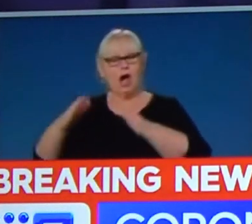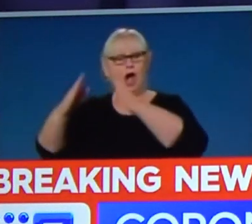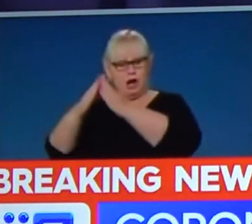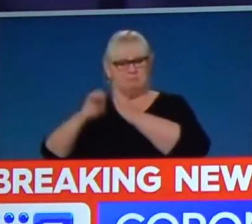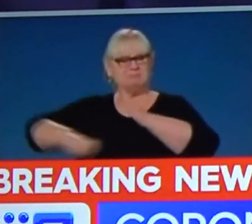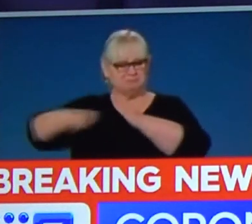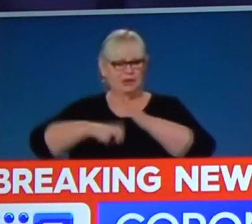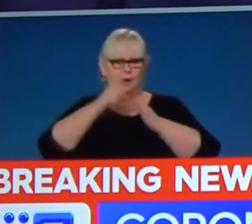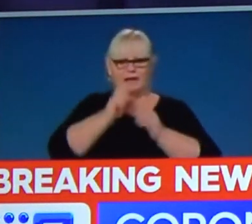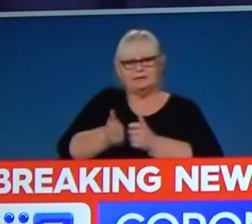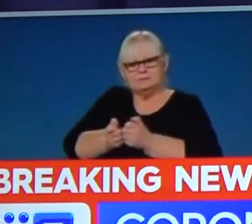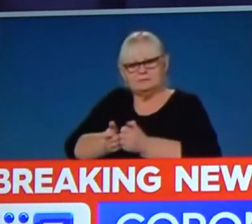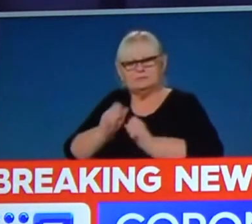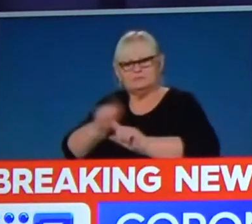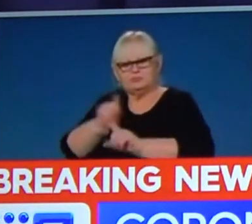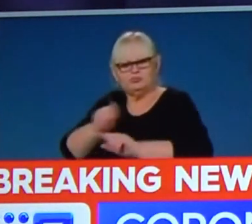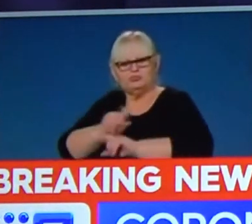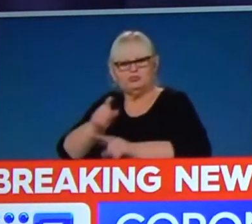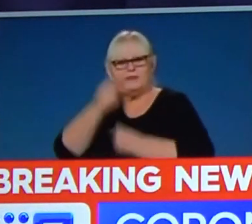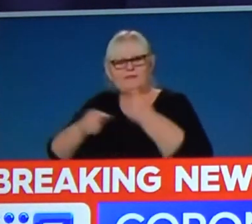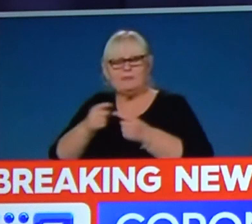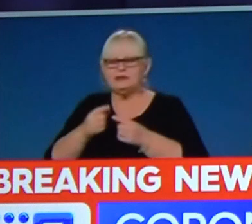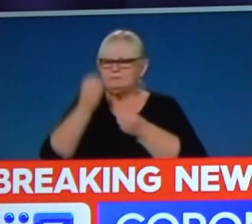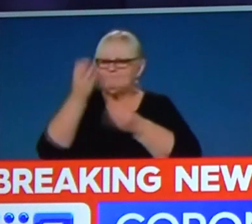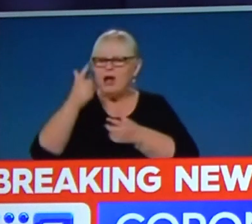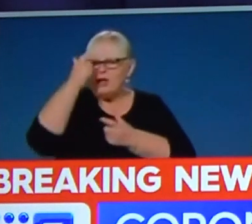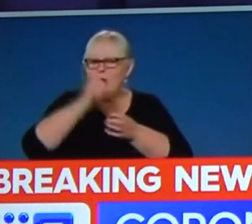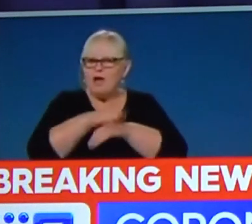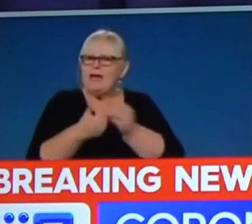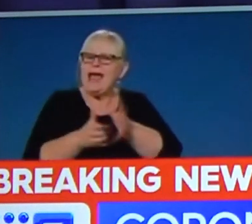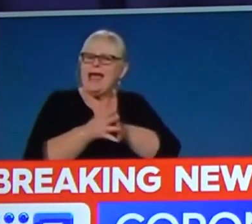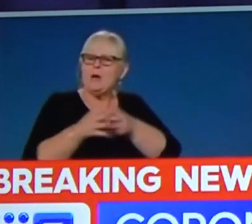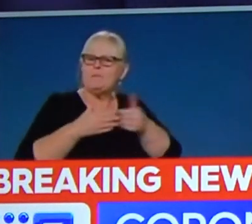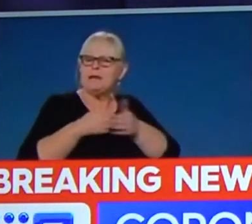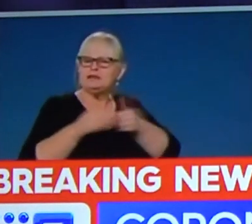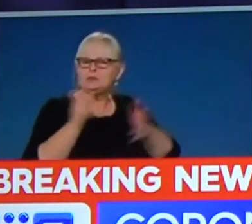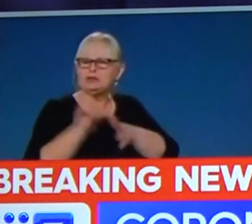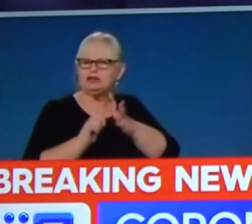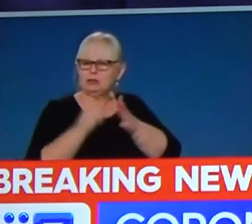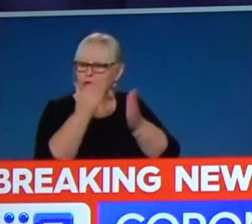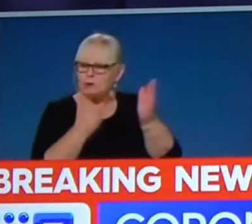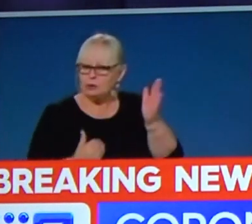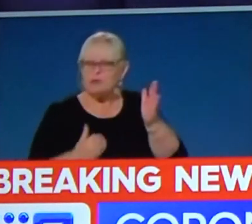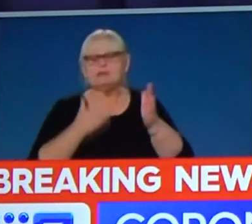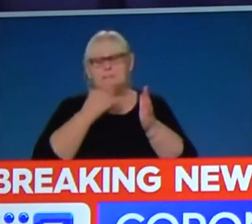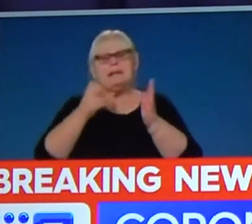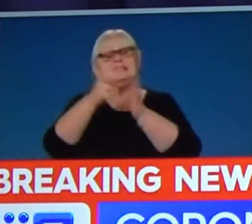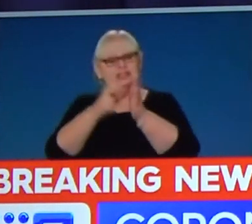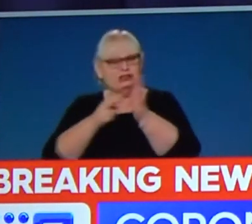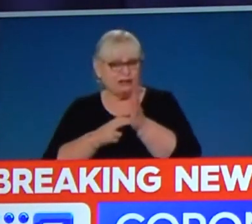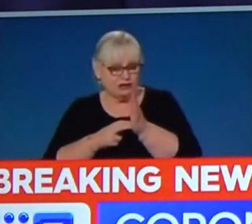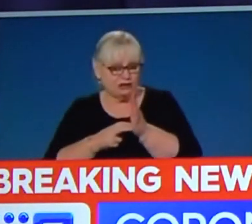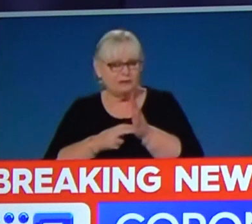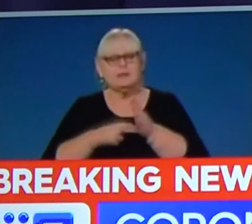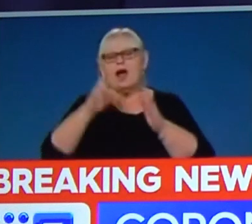work that we're doing in managing the virus, and I encourage you to look at that this evening and register if you please could, and I'd ask media